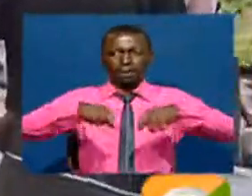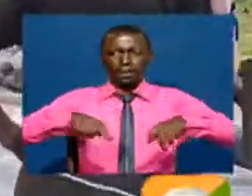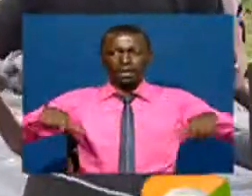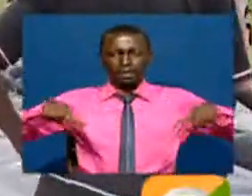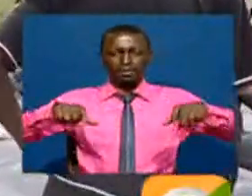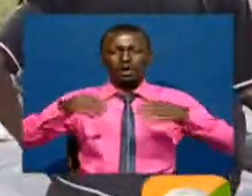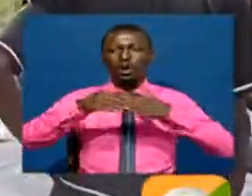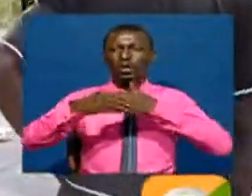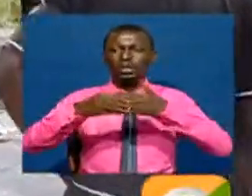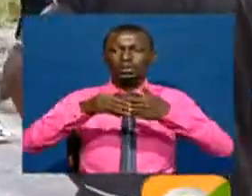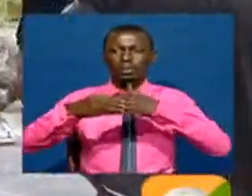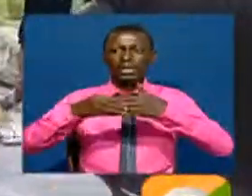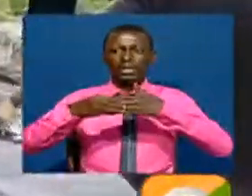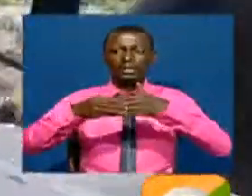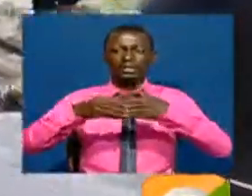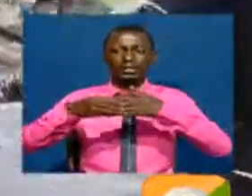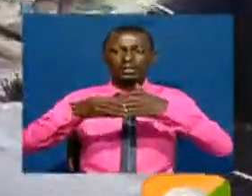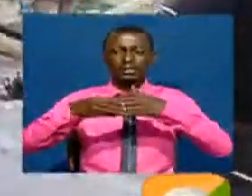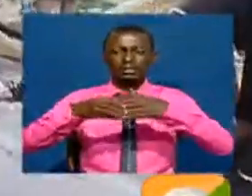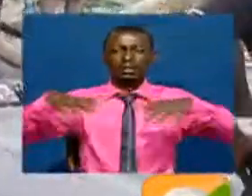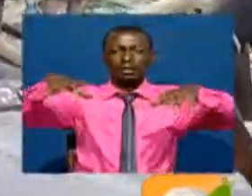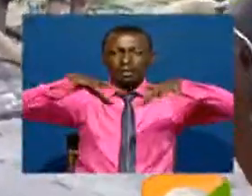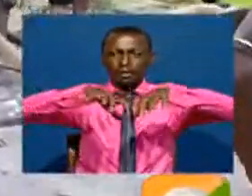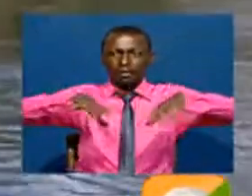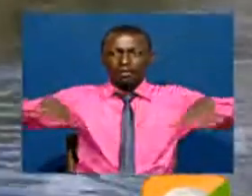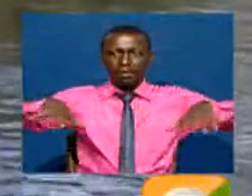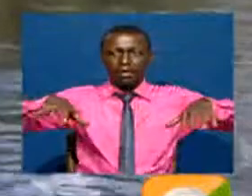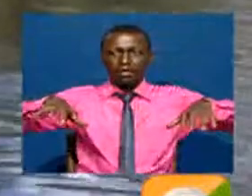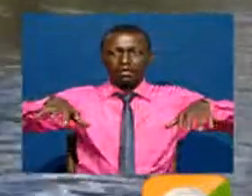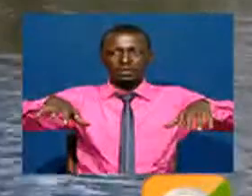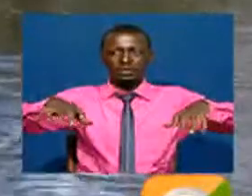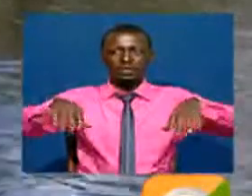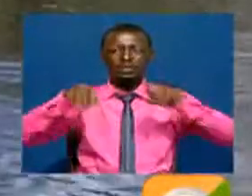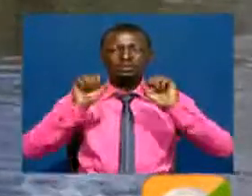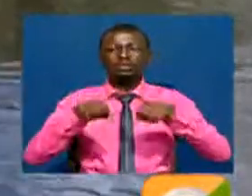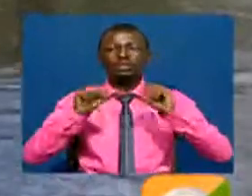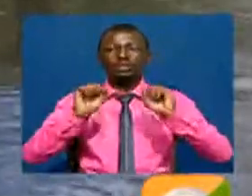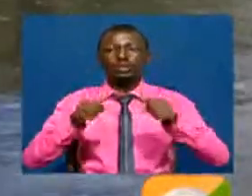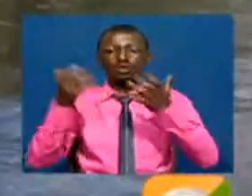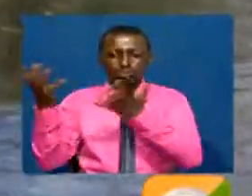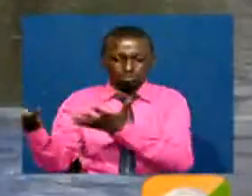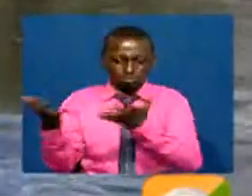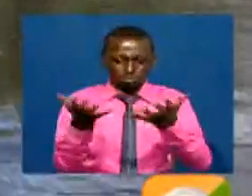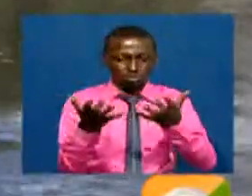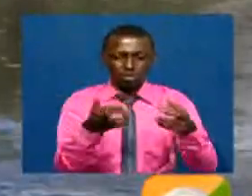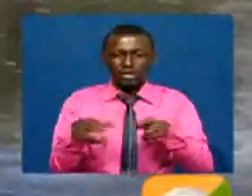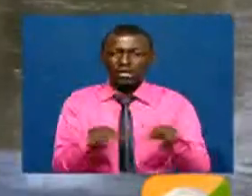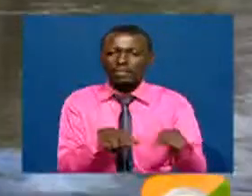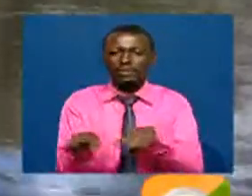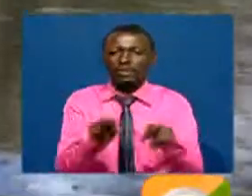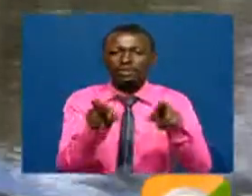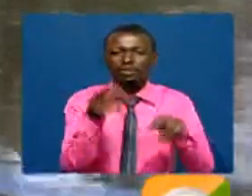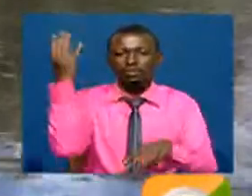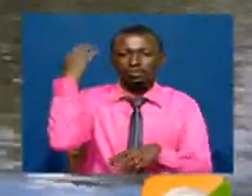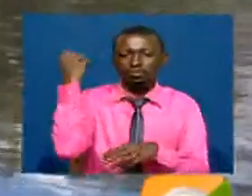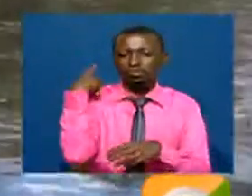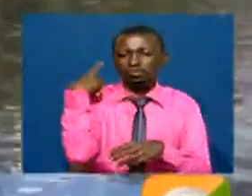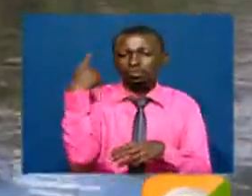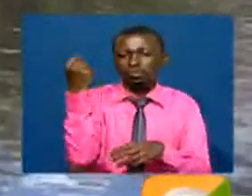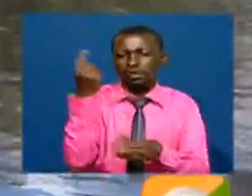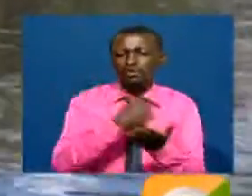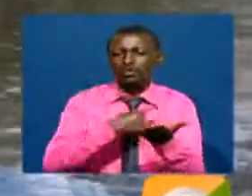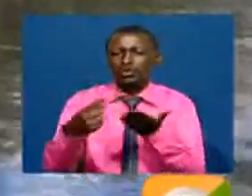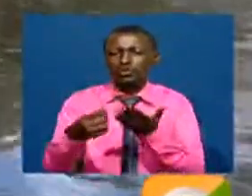The pipes are lodged into River Ngarendare, which has been steadily filling up over the last few weeks due to the enhanced